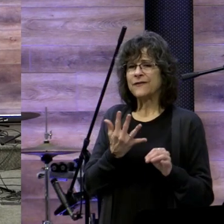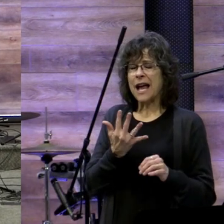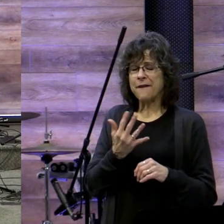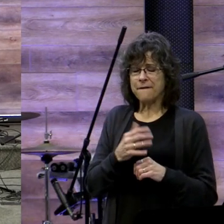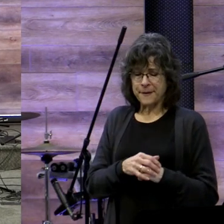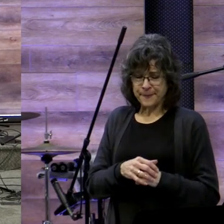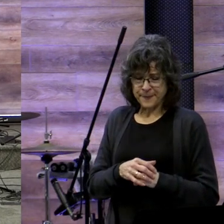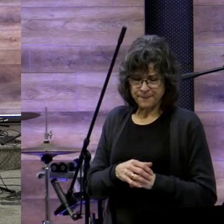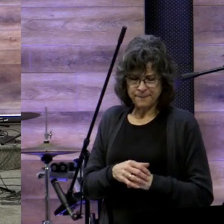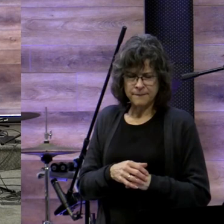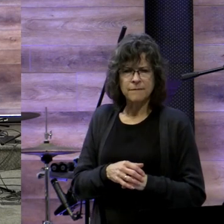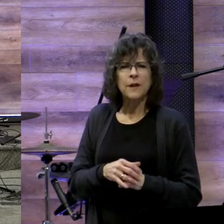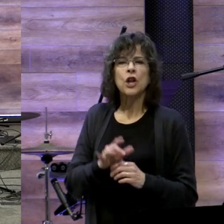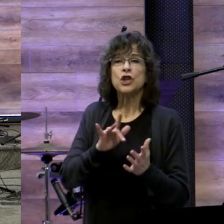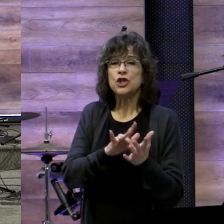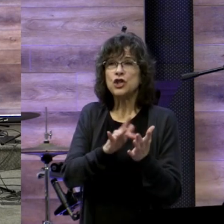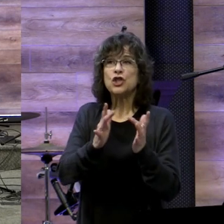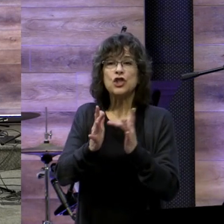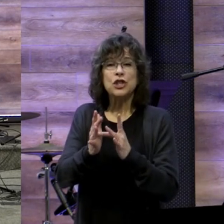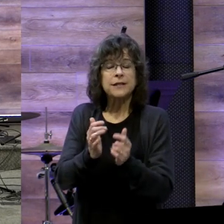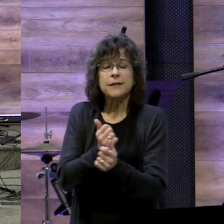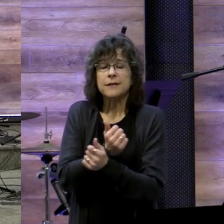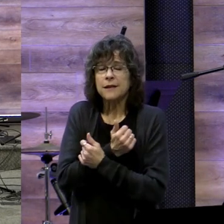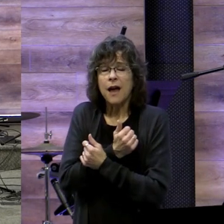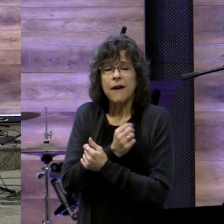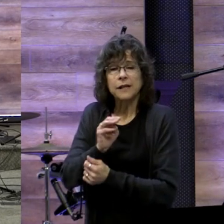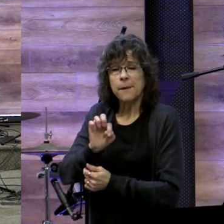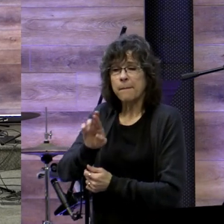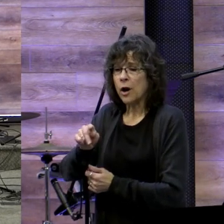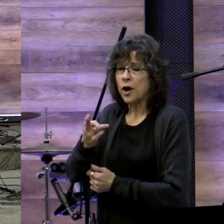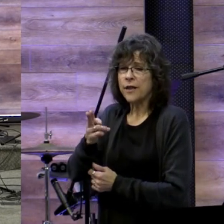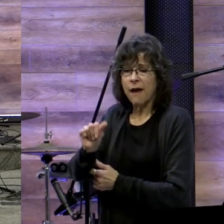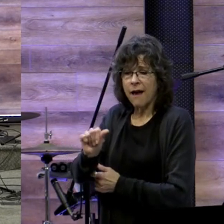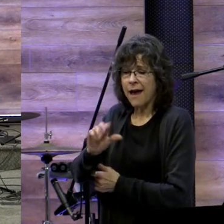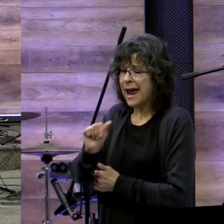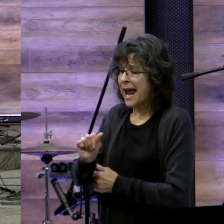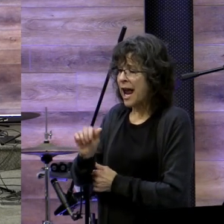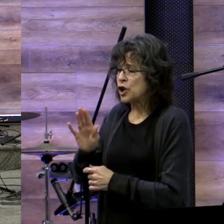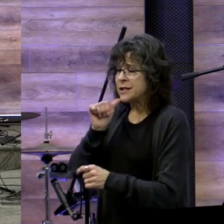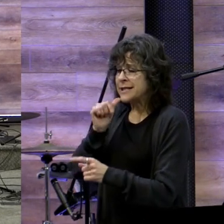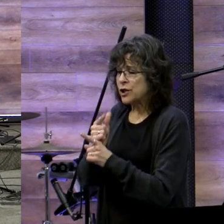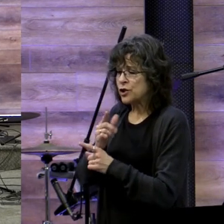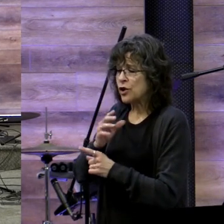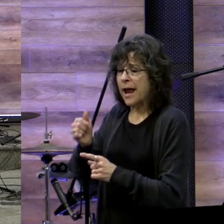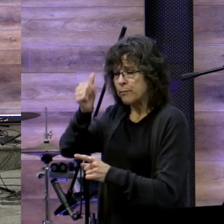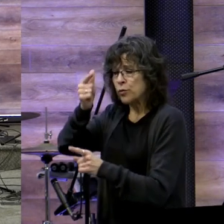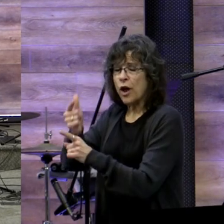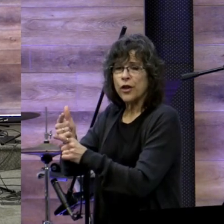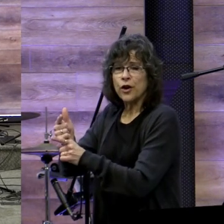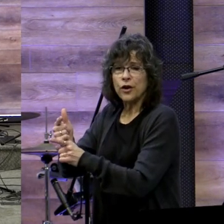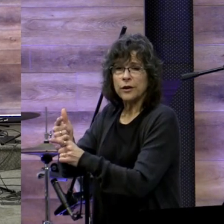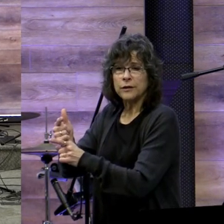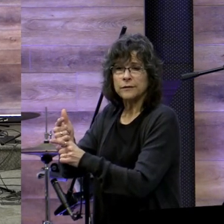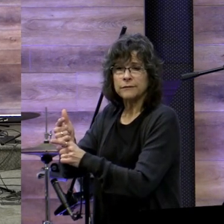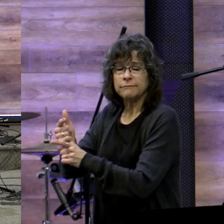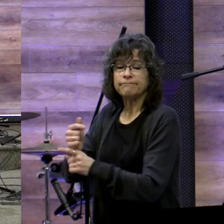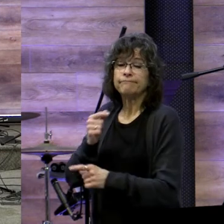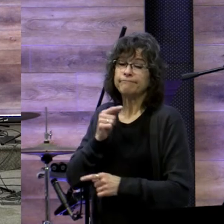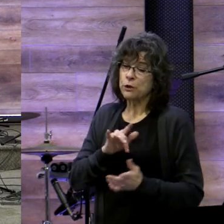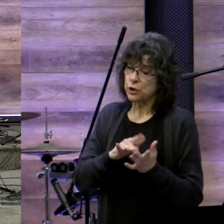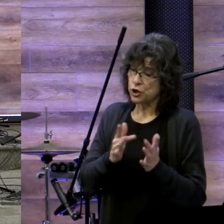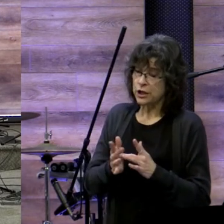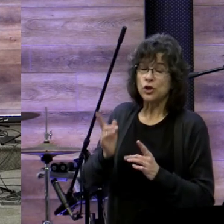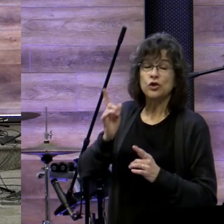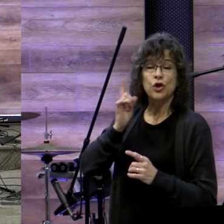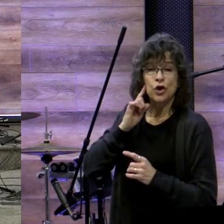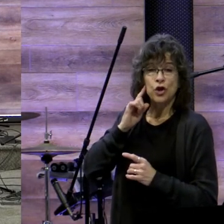tells us, now Jesus loved Martha and her sister and Lazarus, their brother. So when he heard that Lazarus was ill,